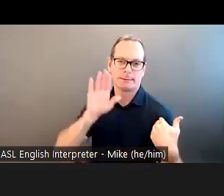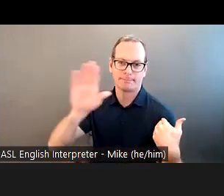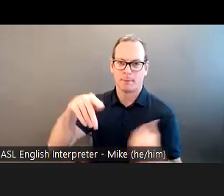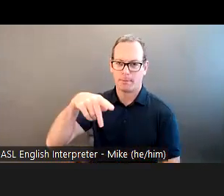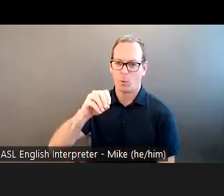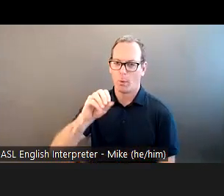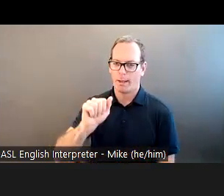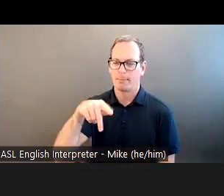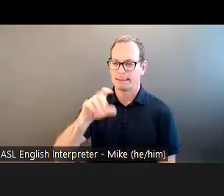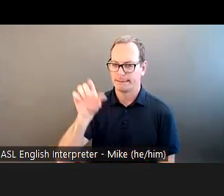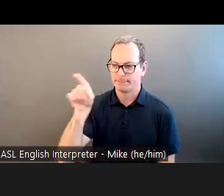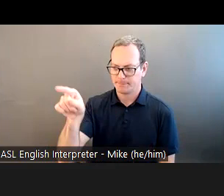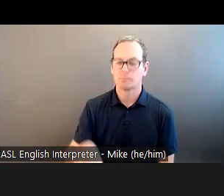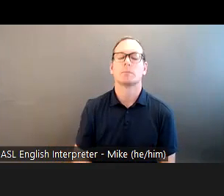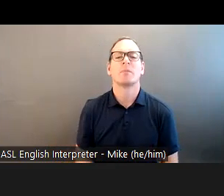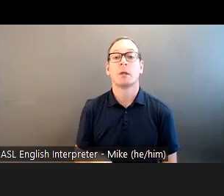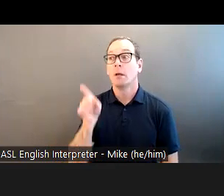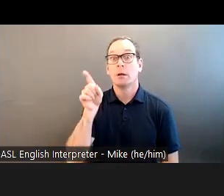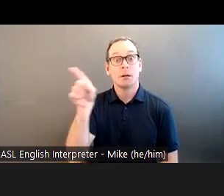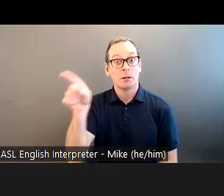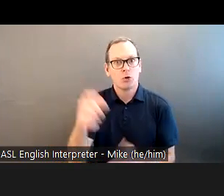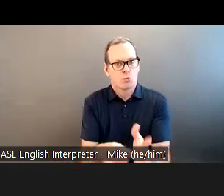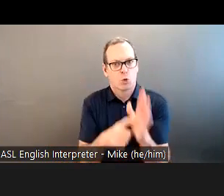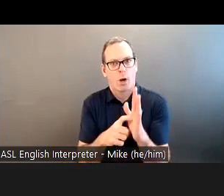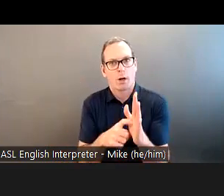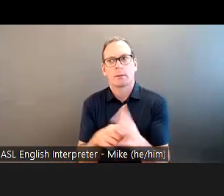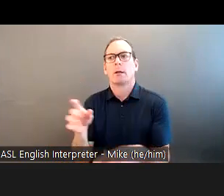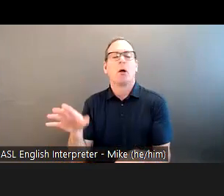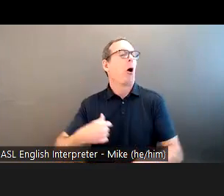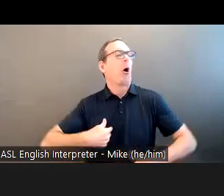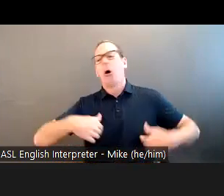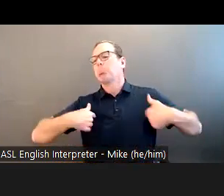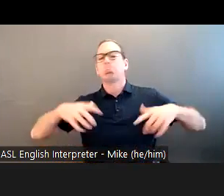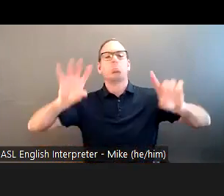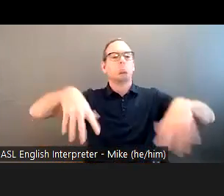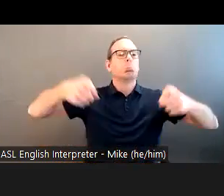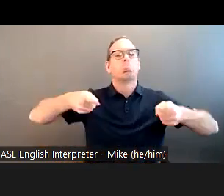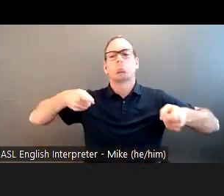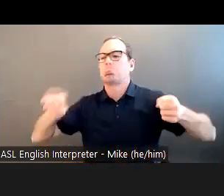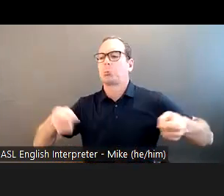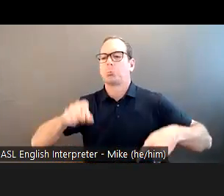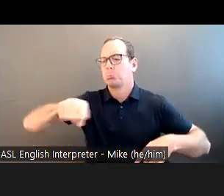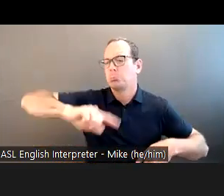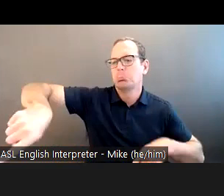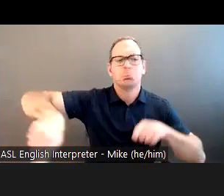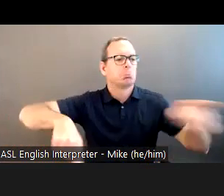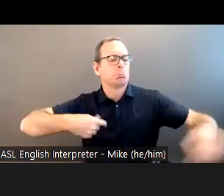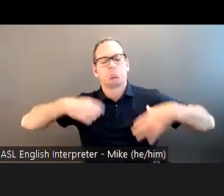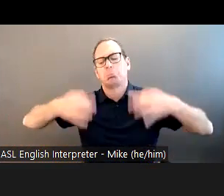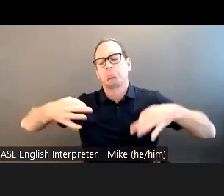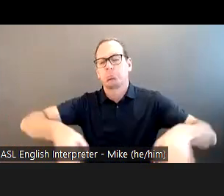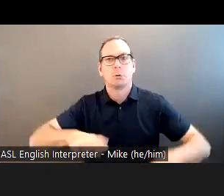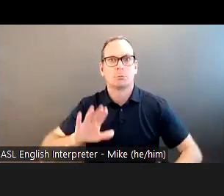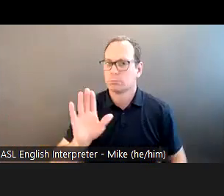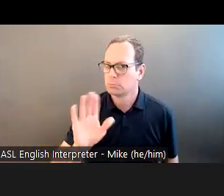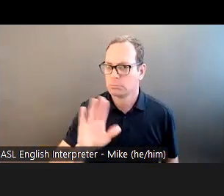the decision-making process. You don't want an attorney coming in and saying, I'm in charge now, you go sit over there, I'm going to make all the decisions.